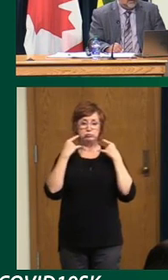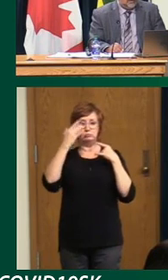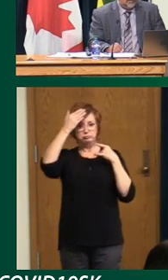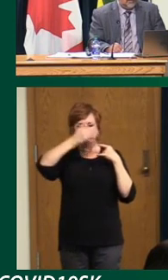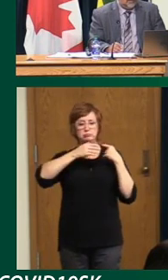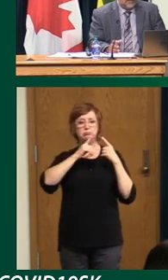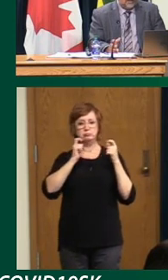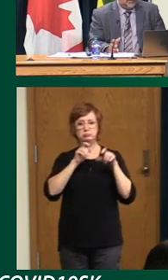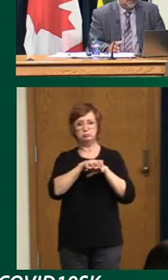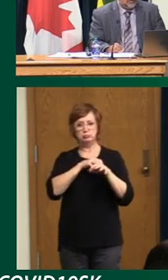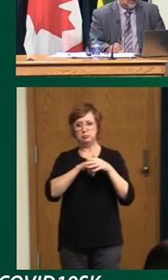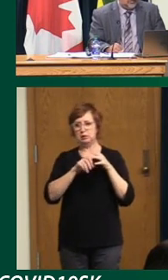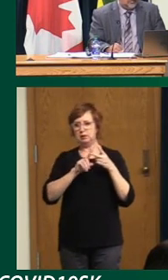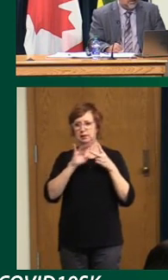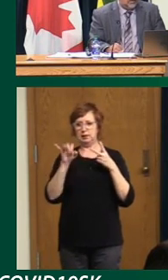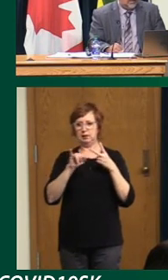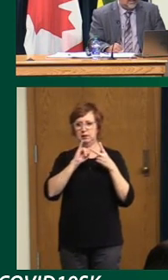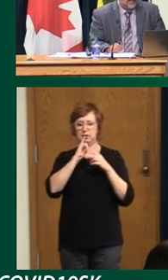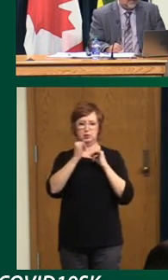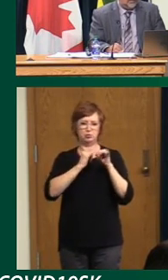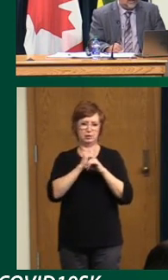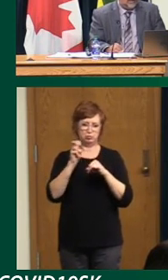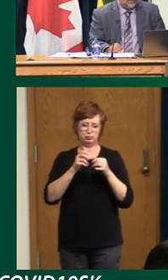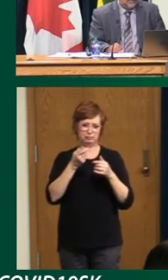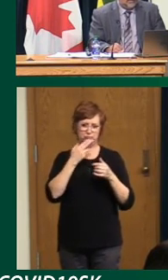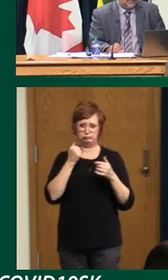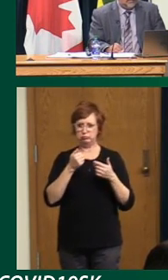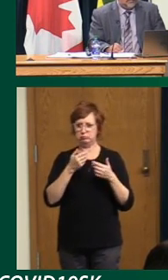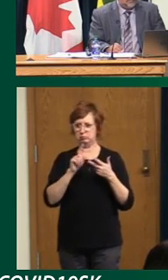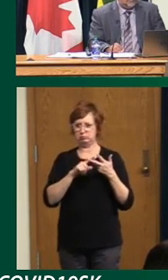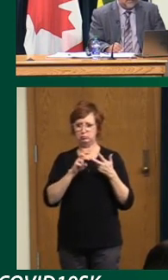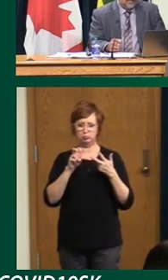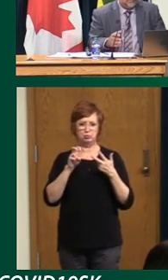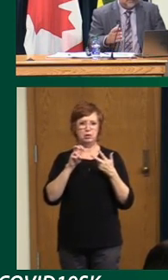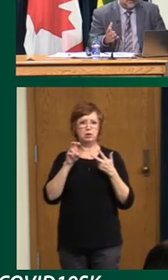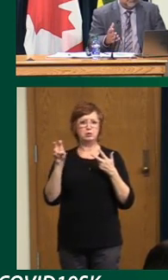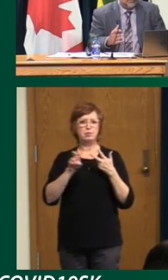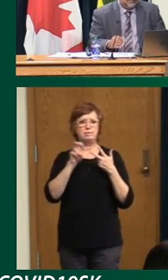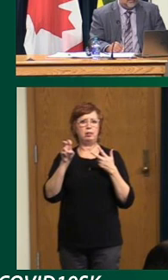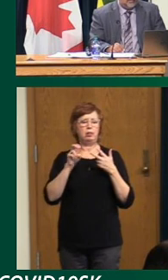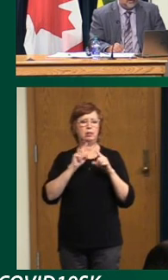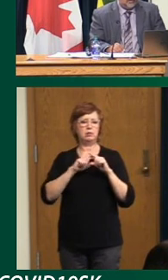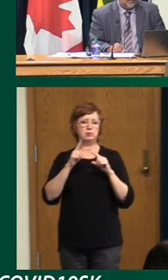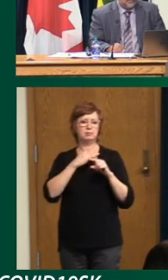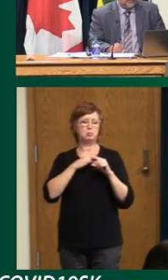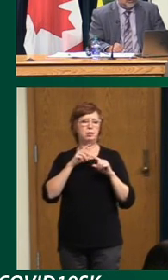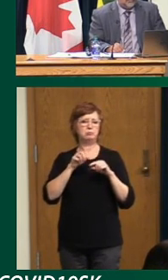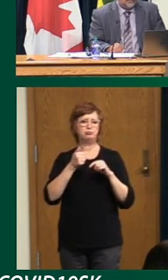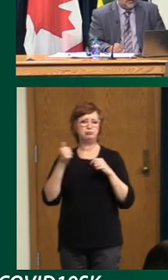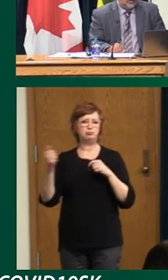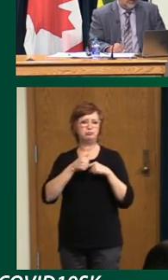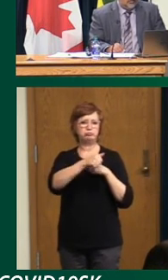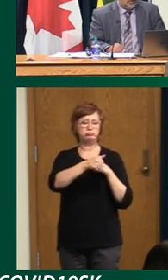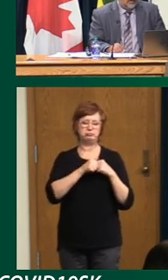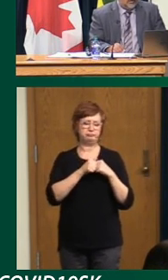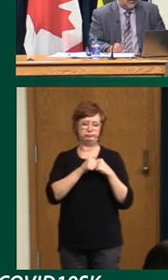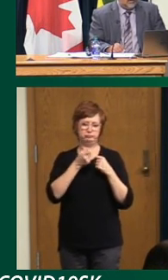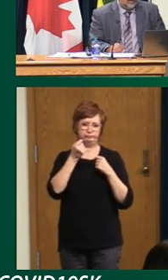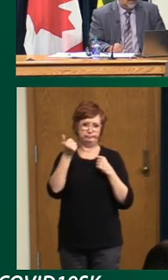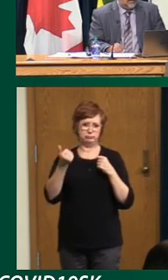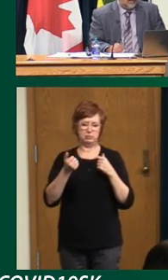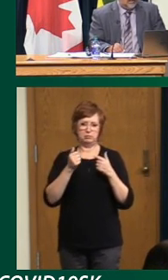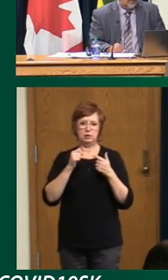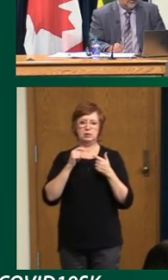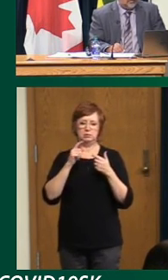small. Domestic travel this week was not remarkable. That has been there in the past, but again, cautions around avoiding